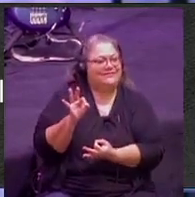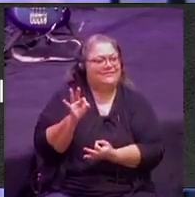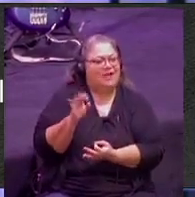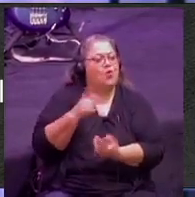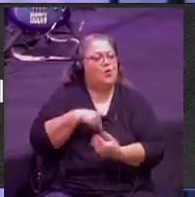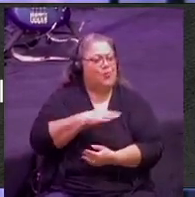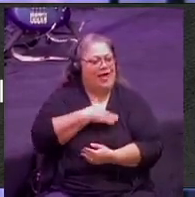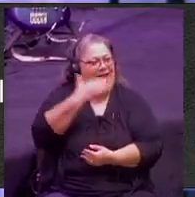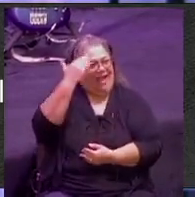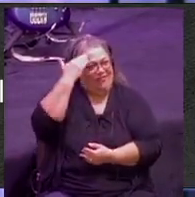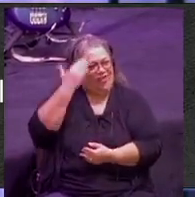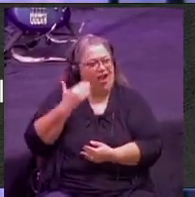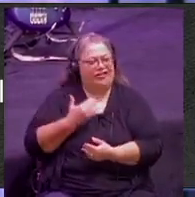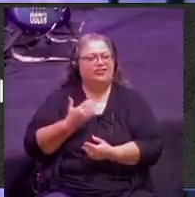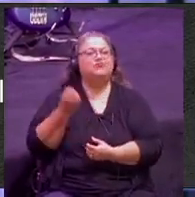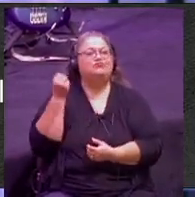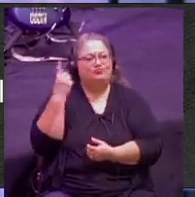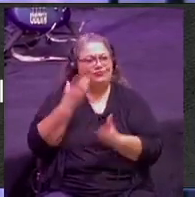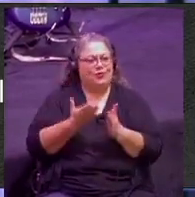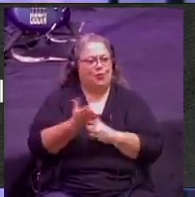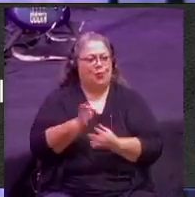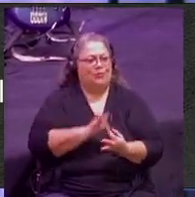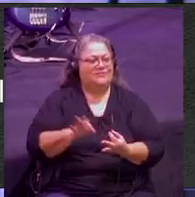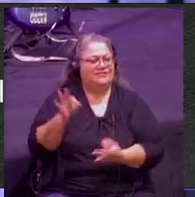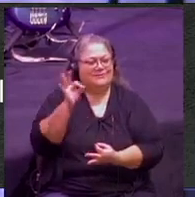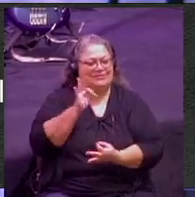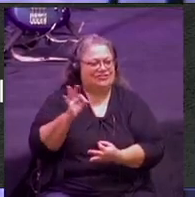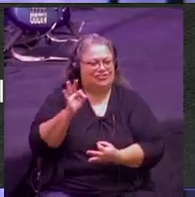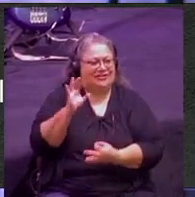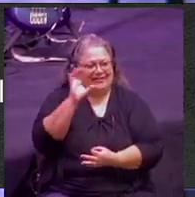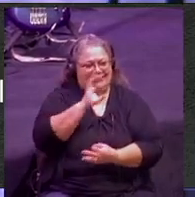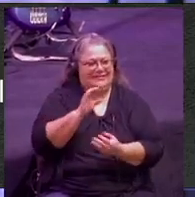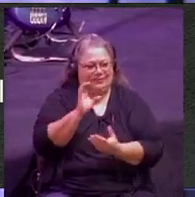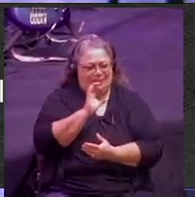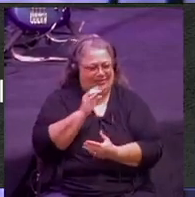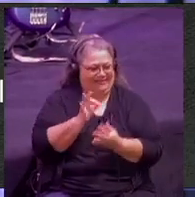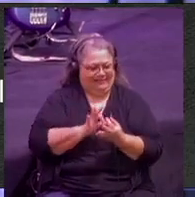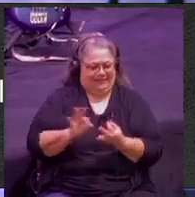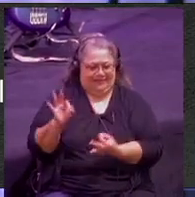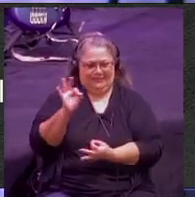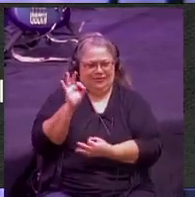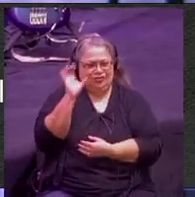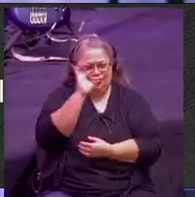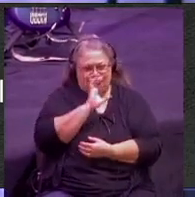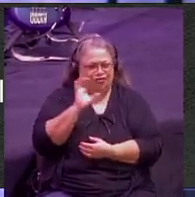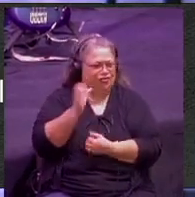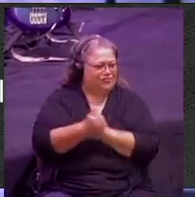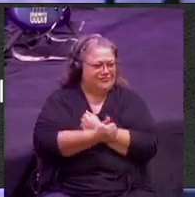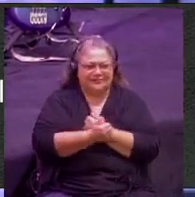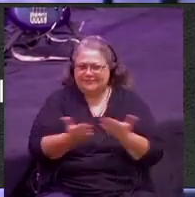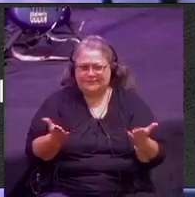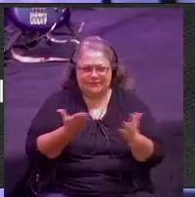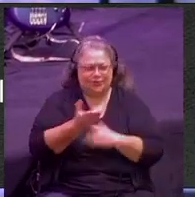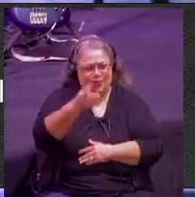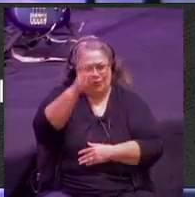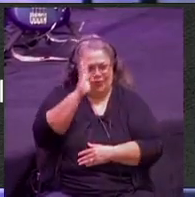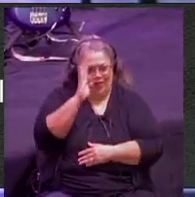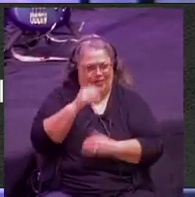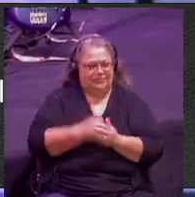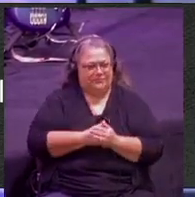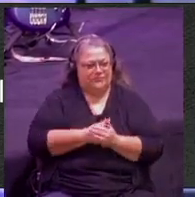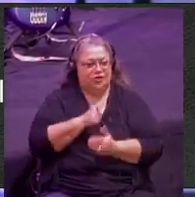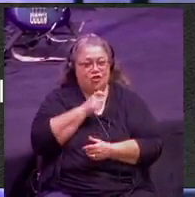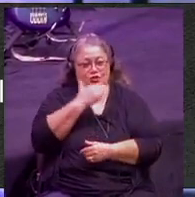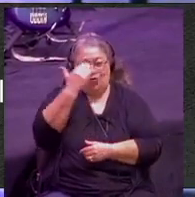of these through the Spirit. For the Spirit searches all things, even the deep things of God. For who knows a person's